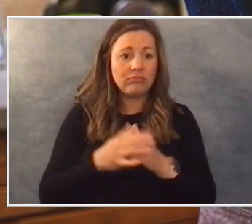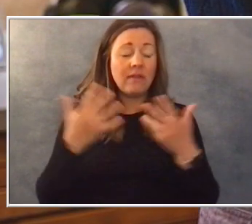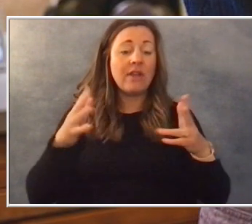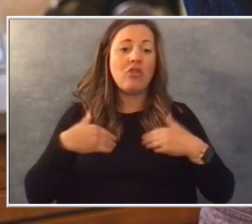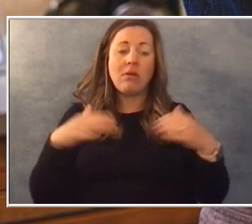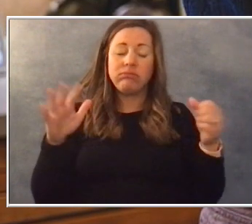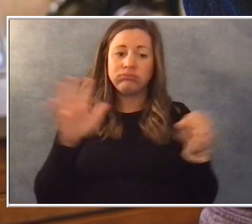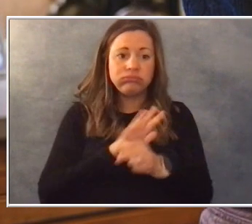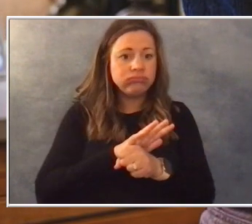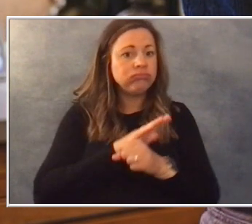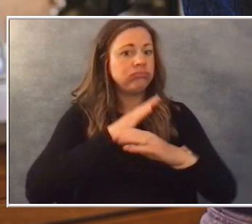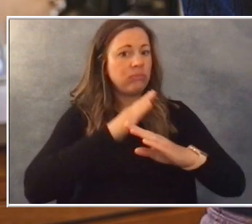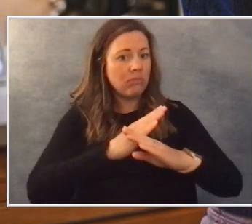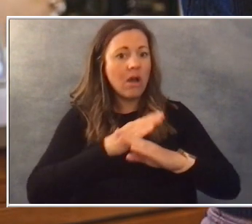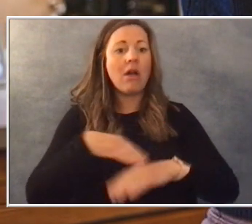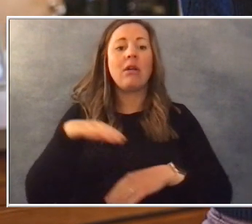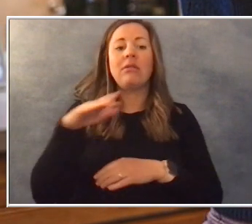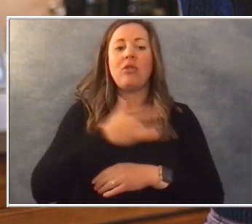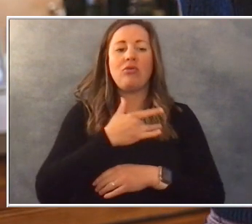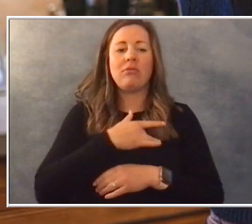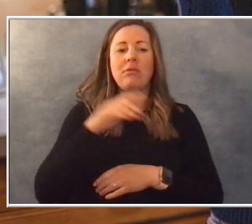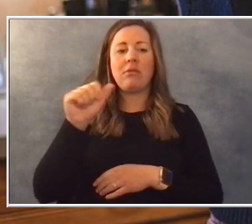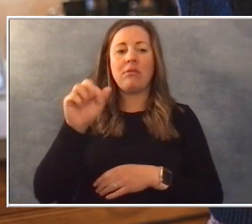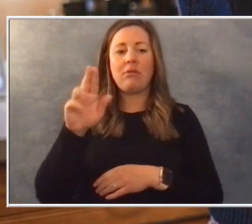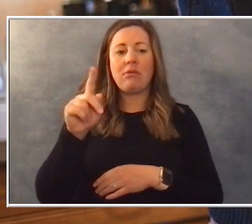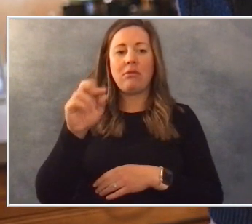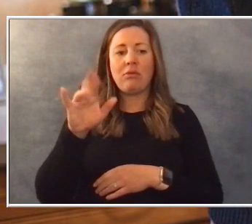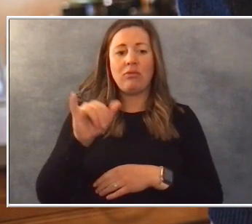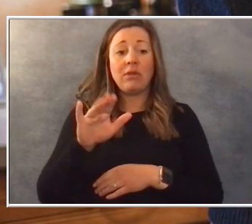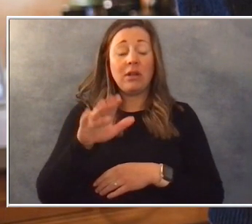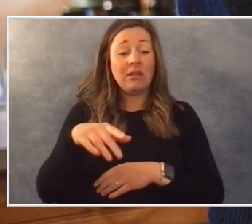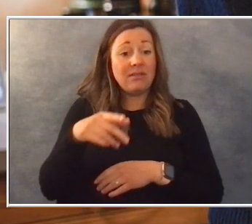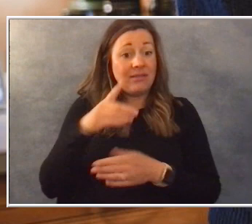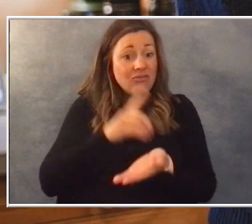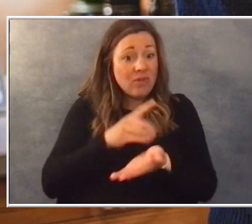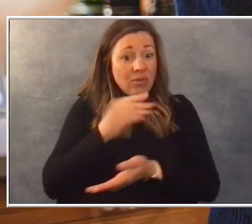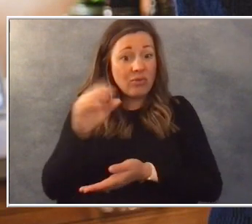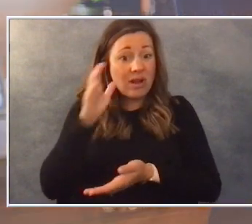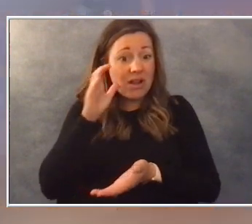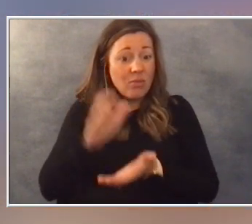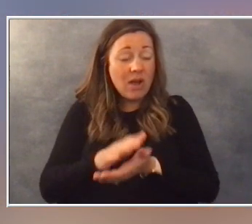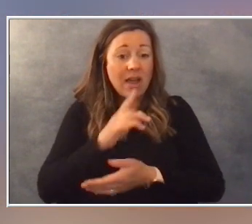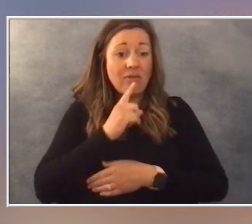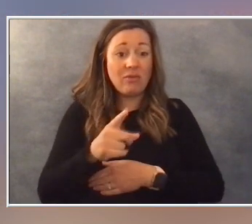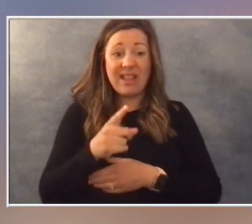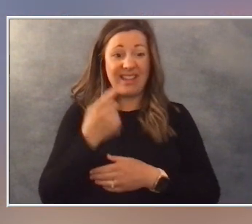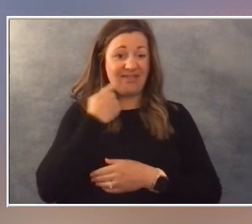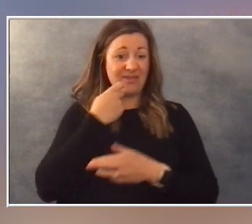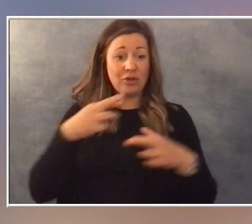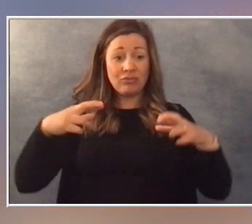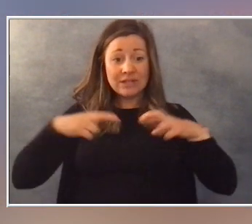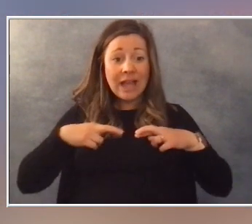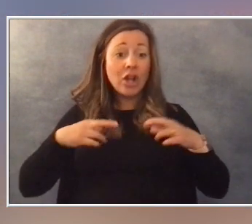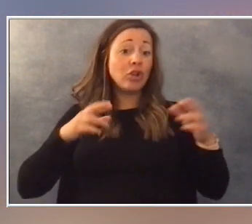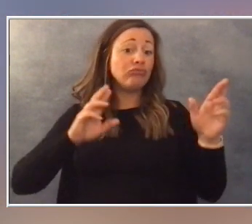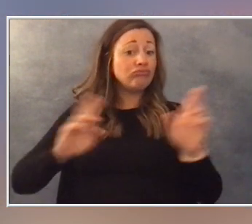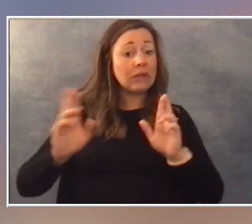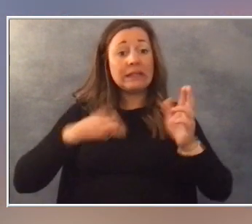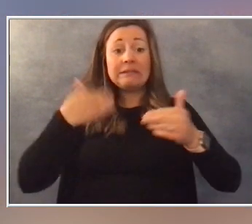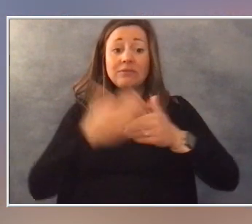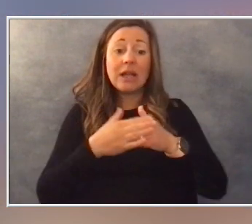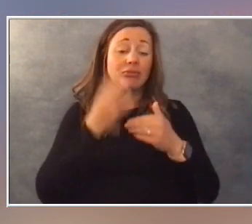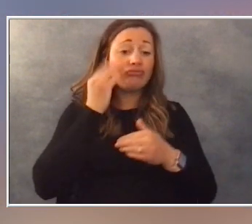artery. Dr. Kennedy and his wife were reeling. Having just retired from practicing medicine, he was ready for his next adventure,